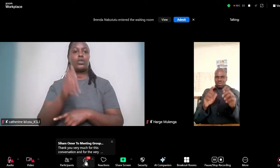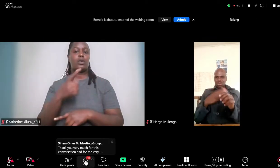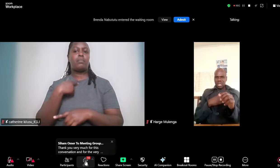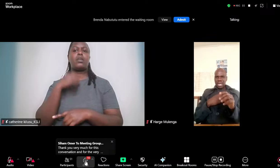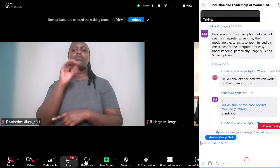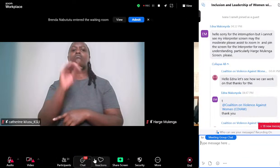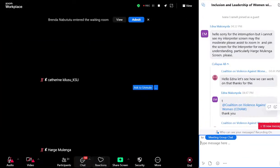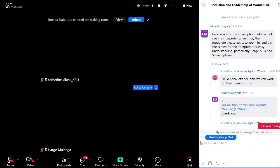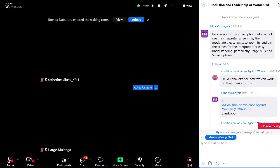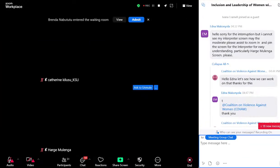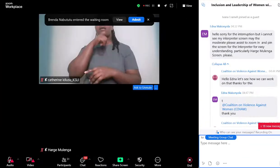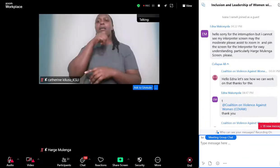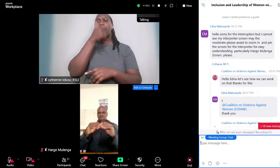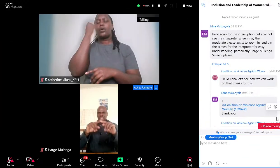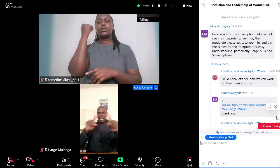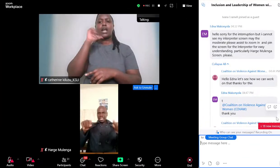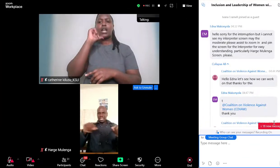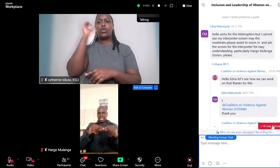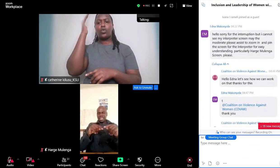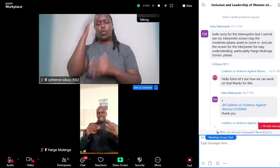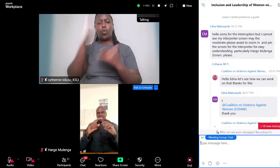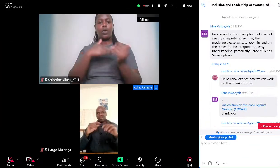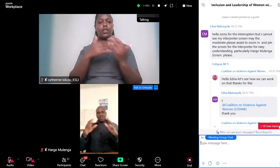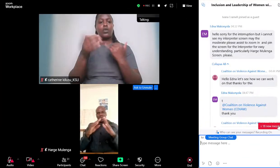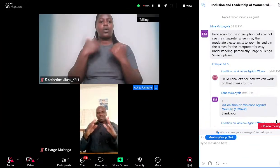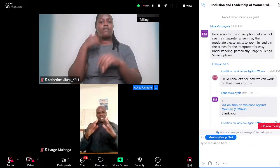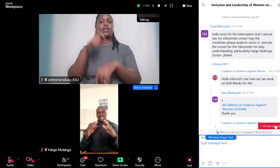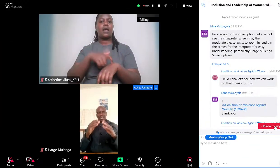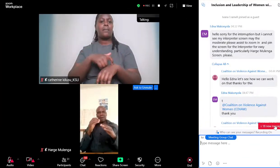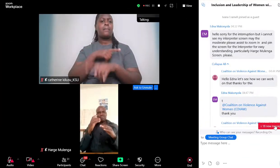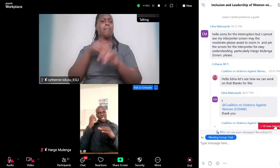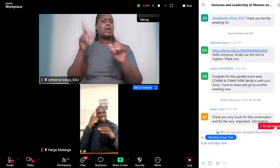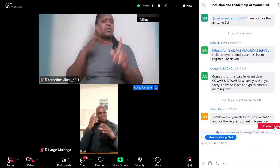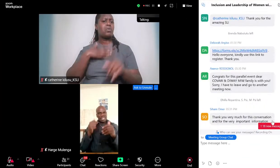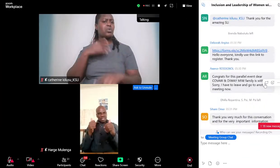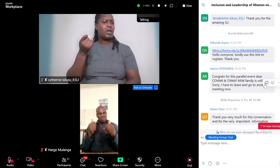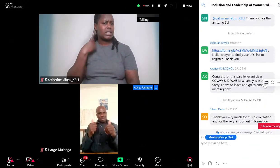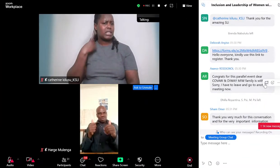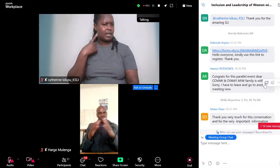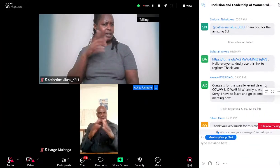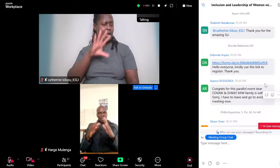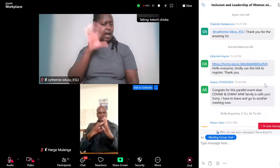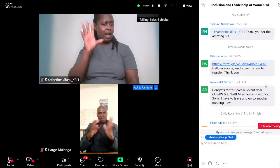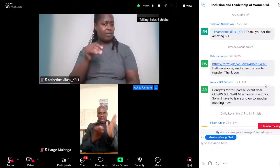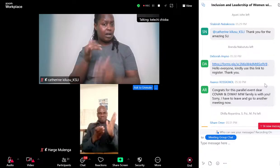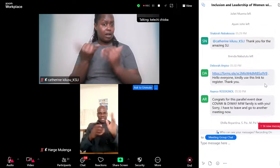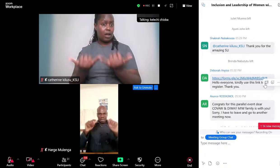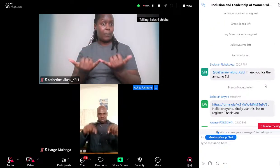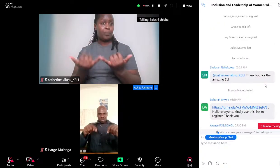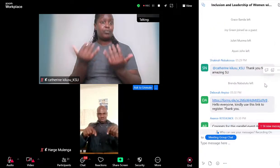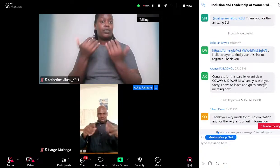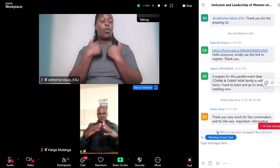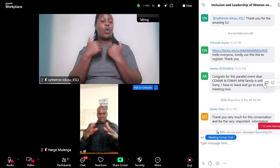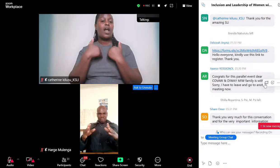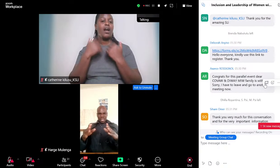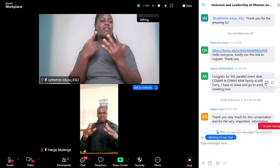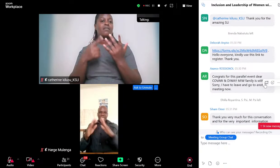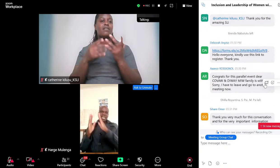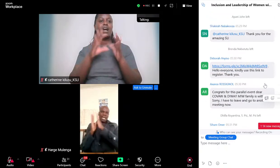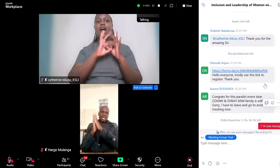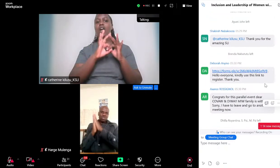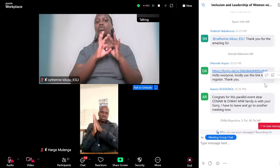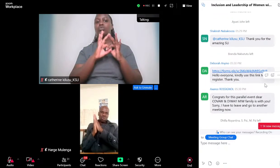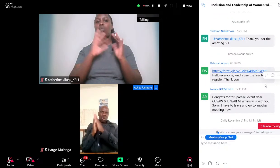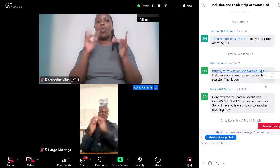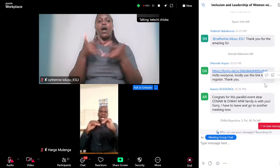whether you had time. Is I just wanted to understand, because in Africa there's this cultural gap that